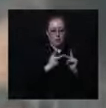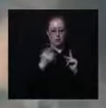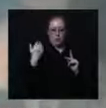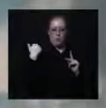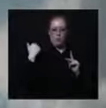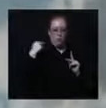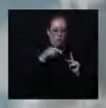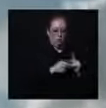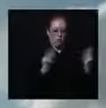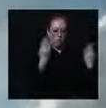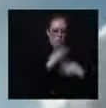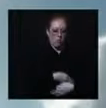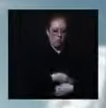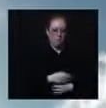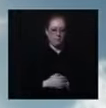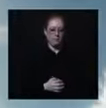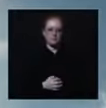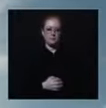dark.